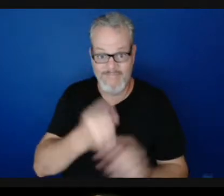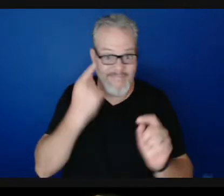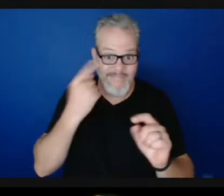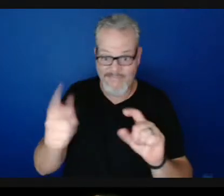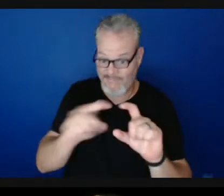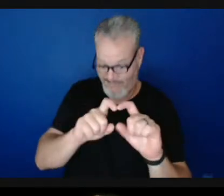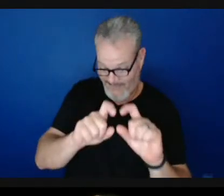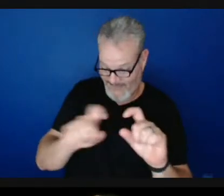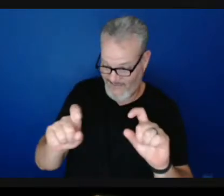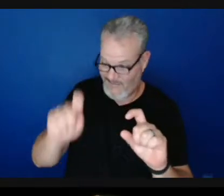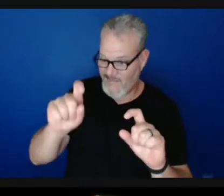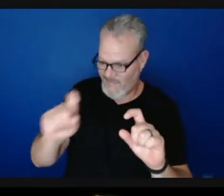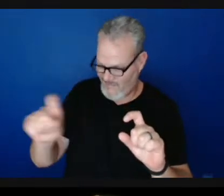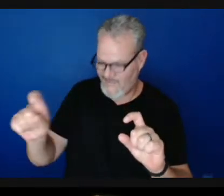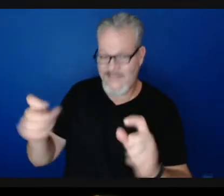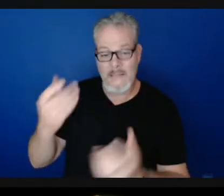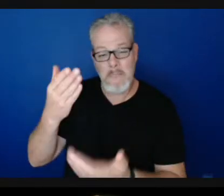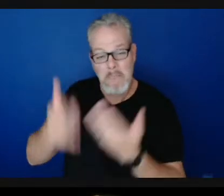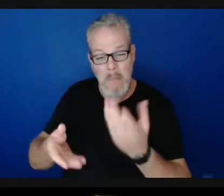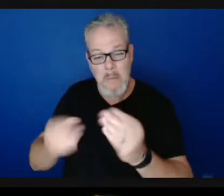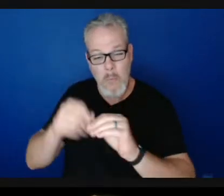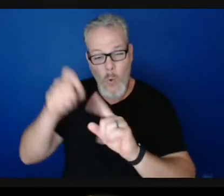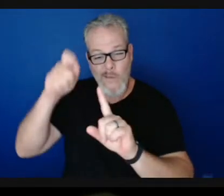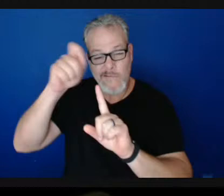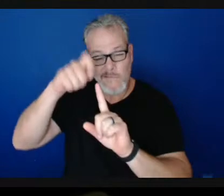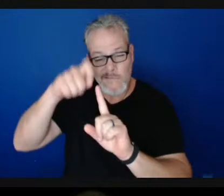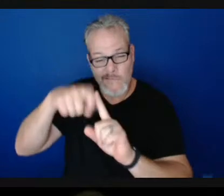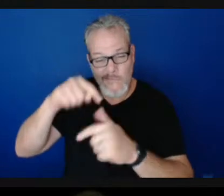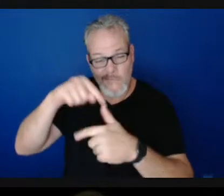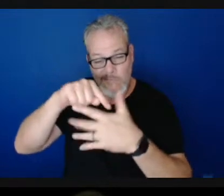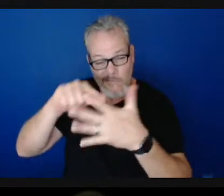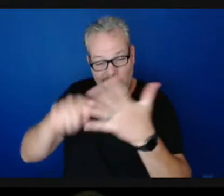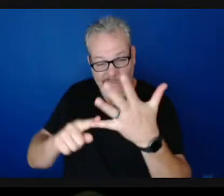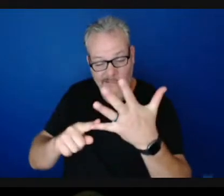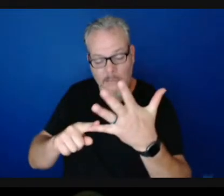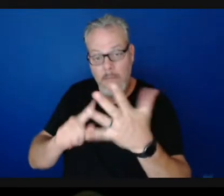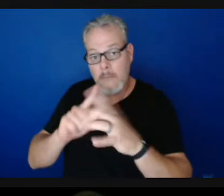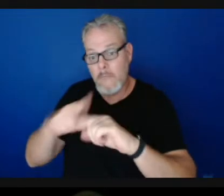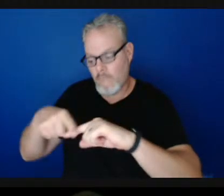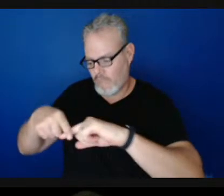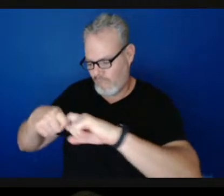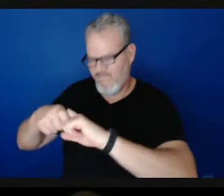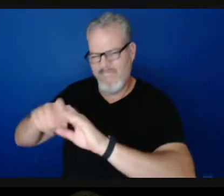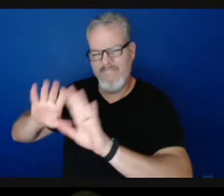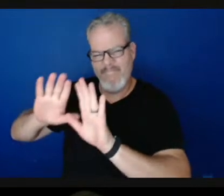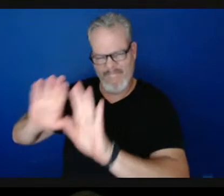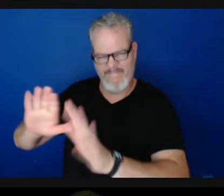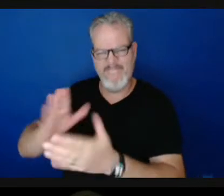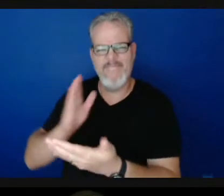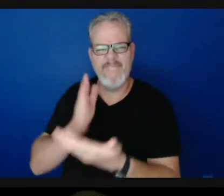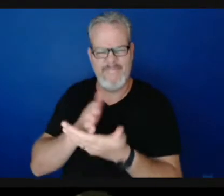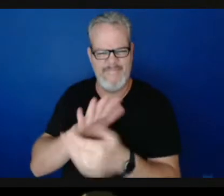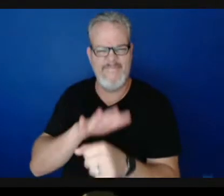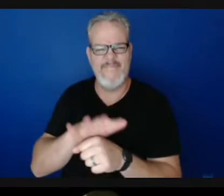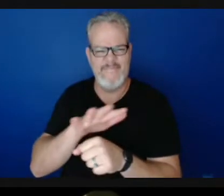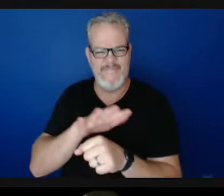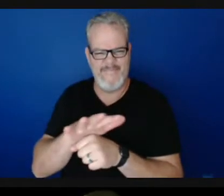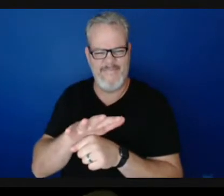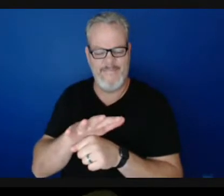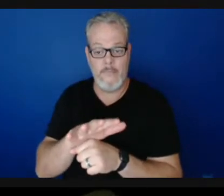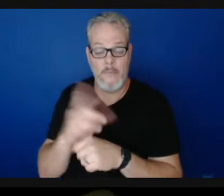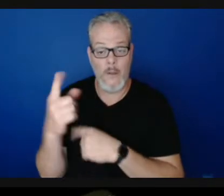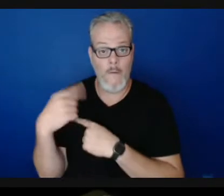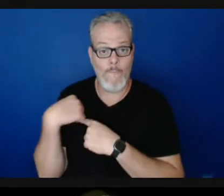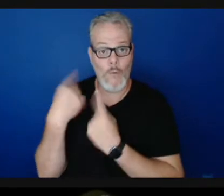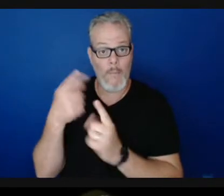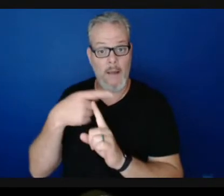There may be more detail to pull out as well, but for now, that's sufficient, I believe. So over the last month, here are earthquake counts